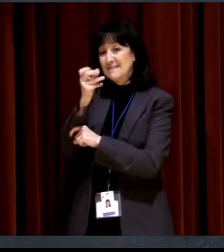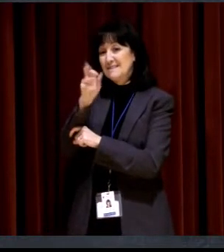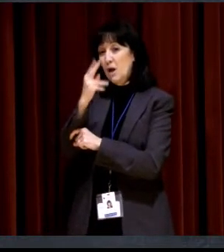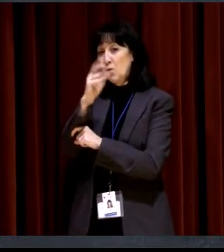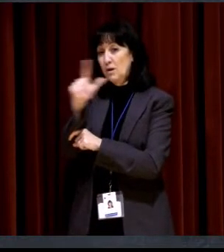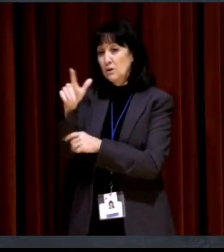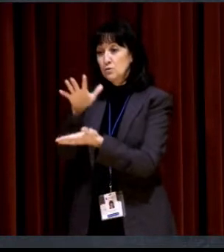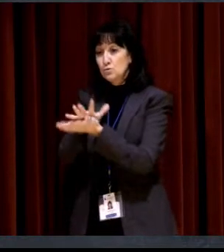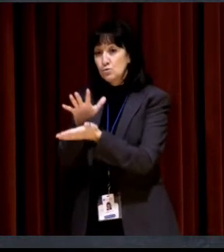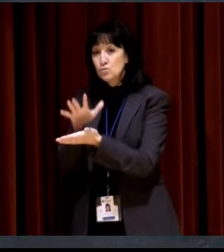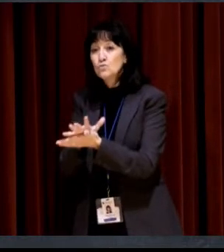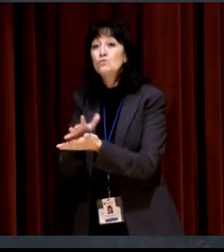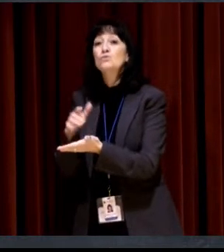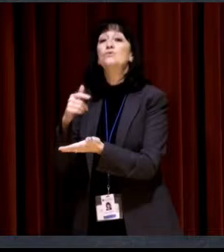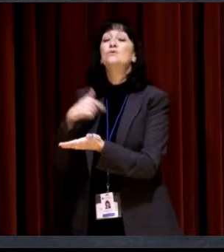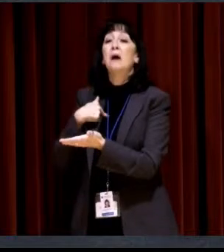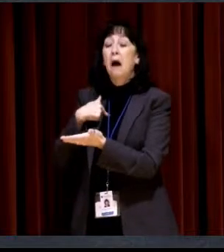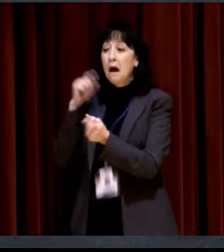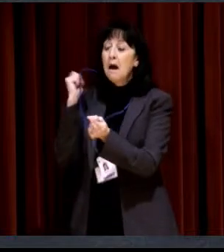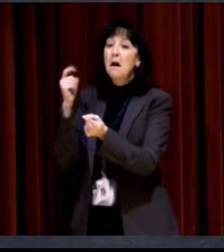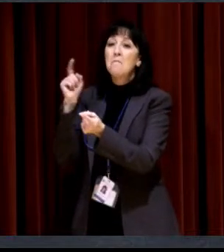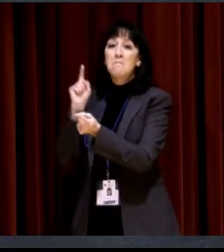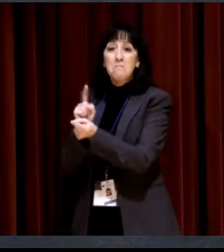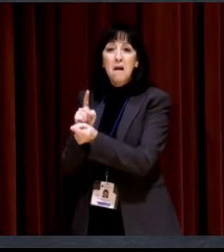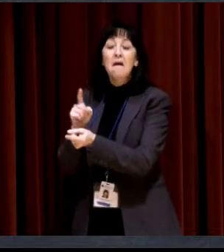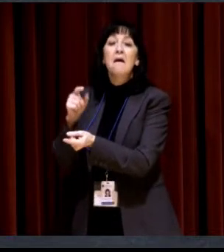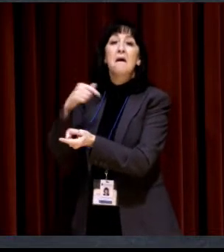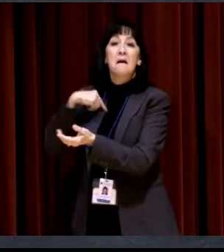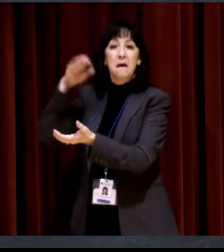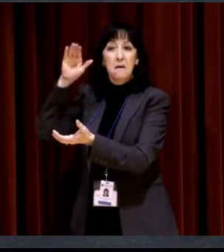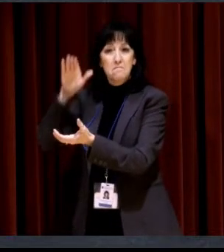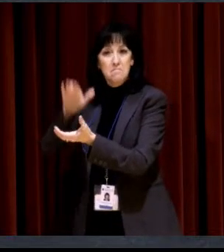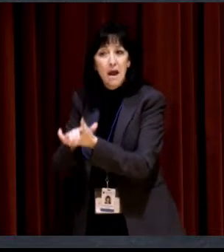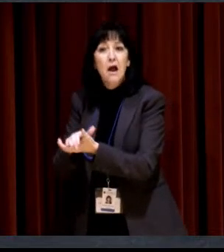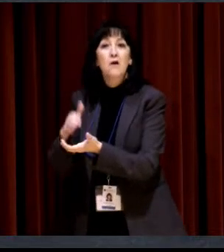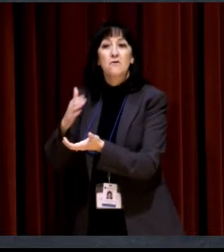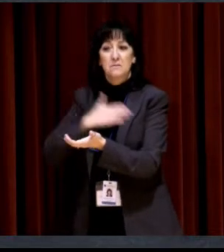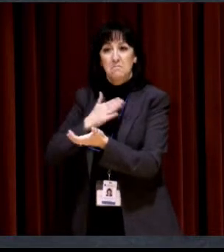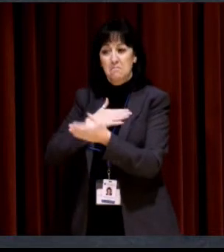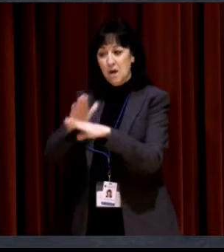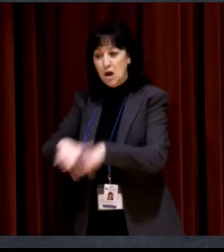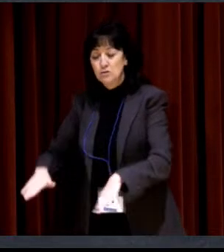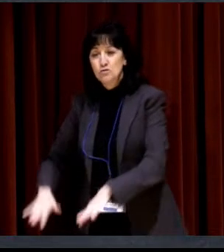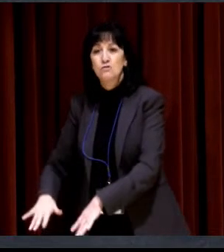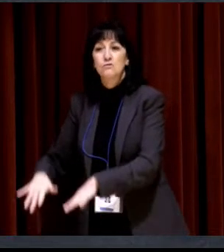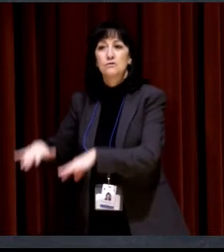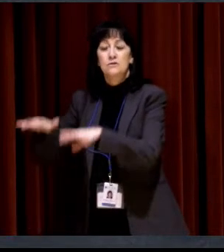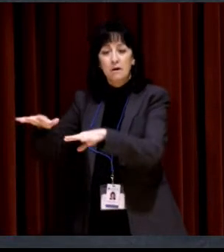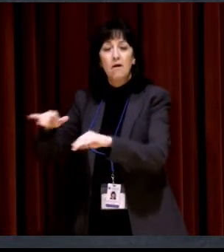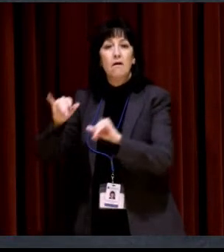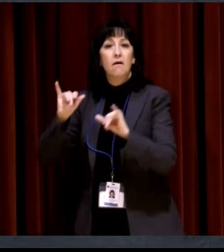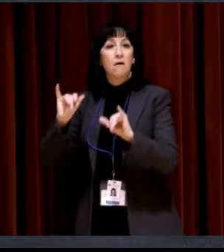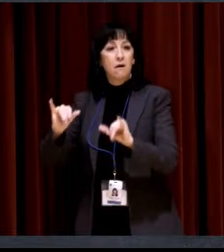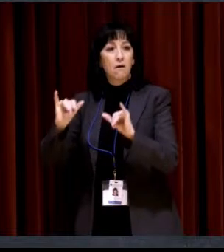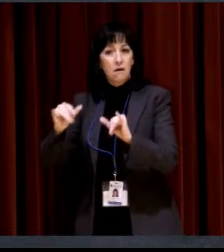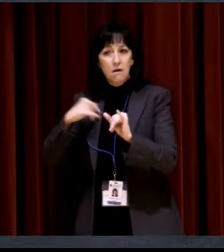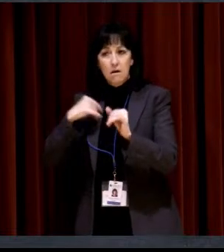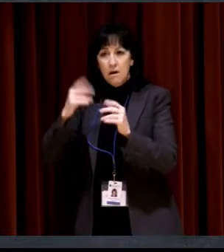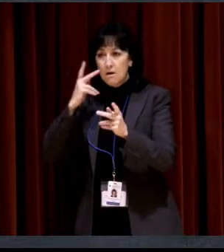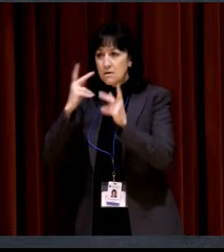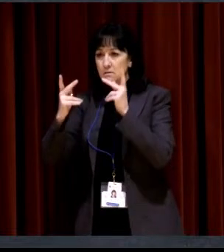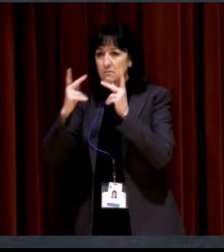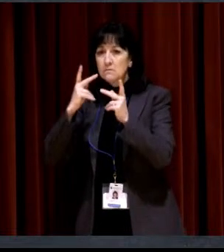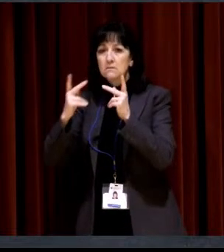see things done very well where people have the autonomy to do things differently when they're